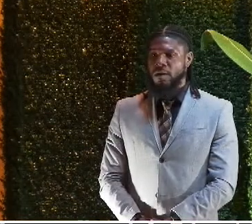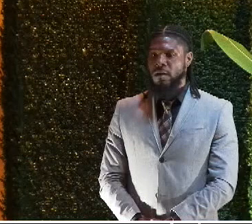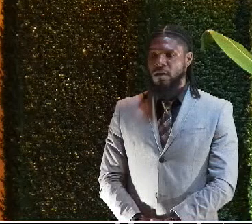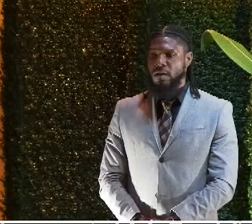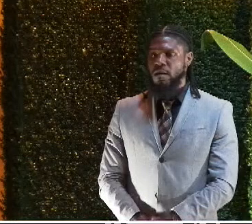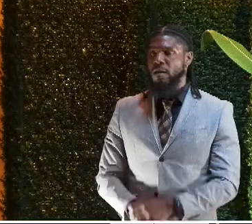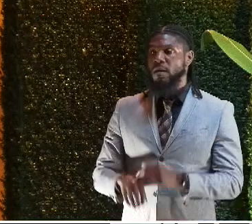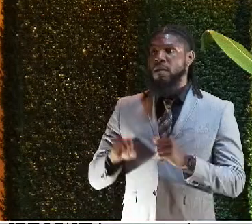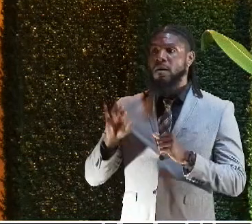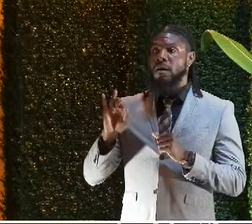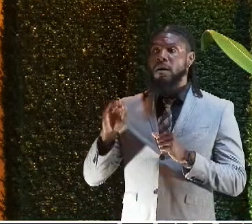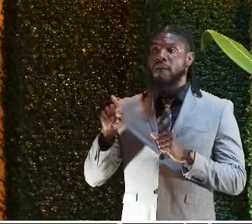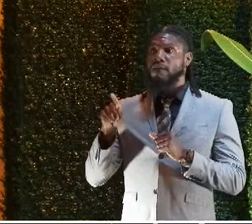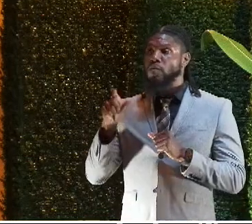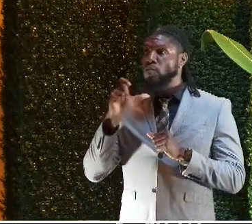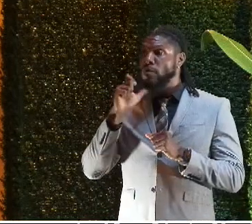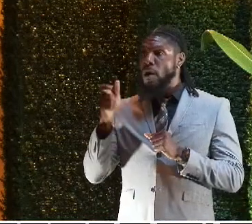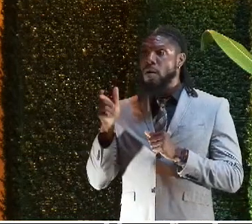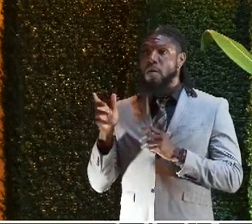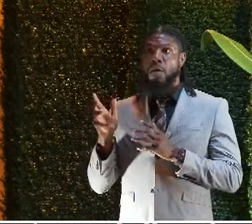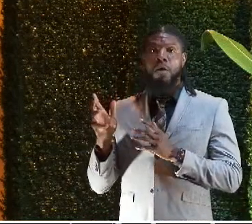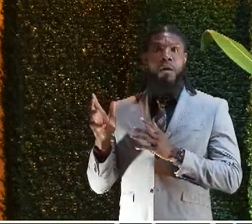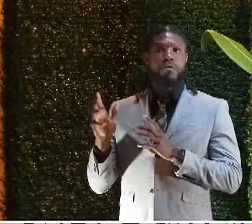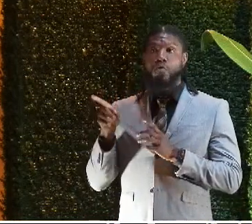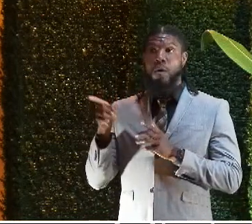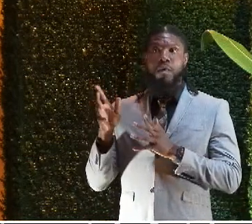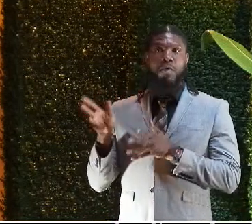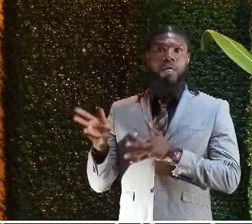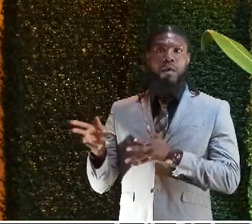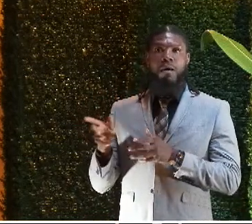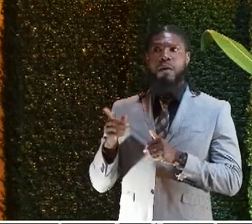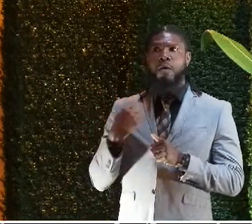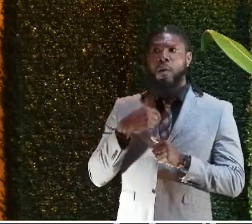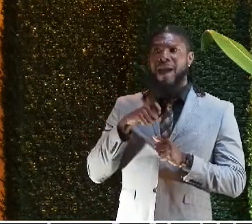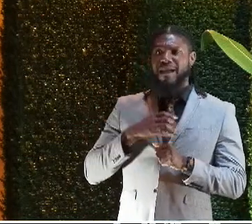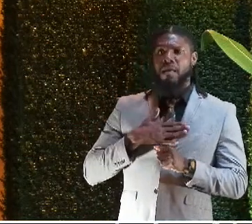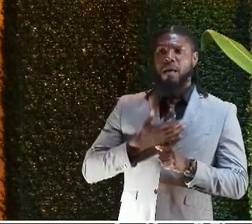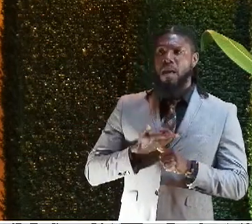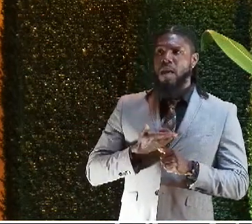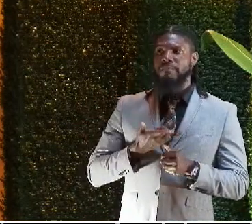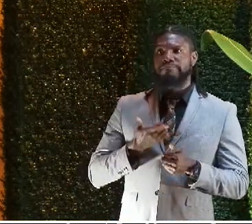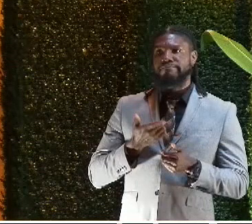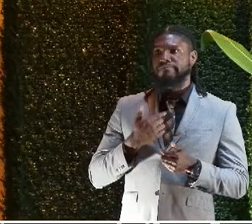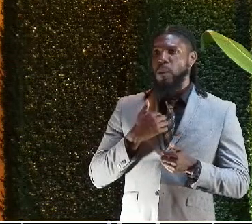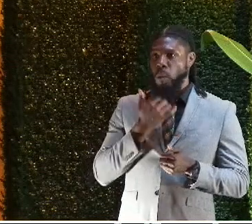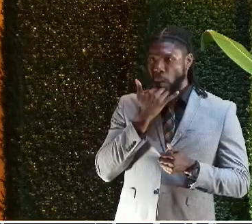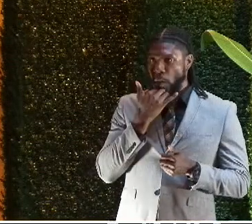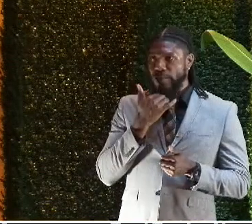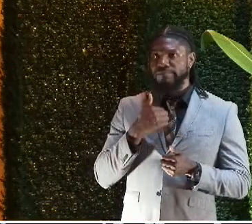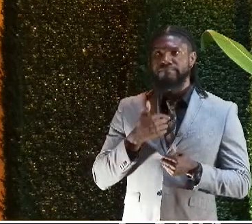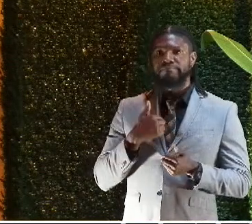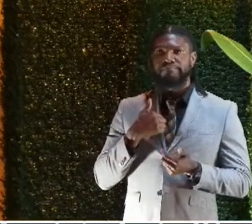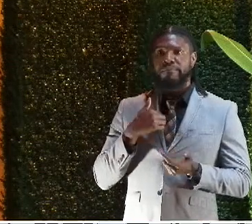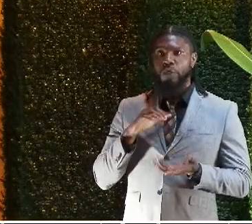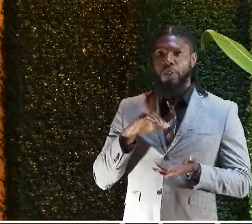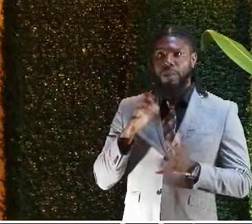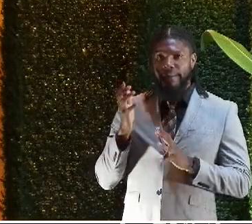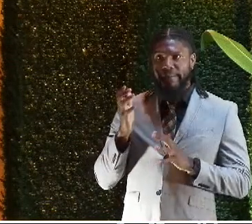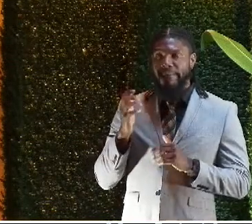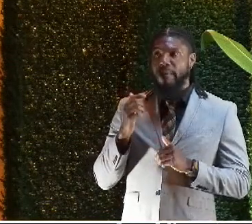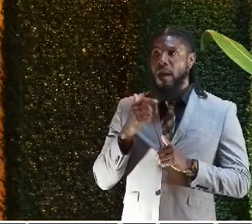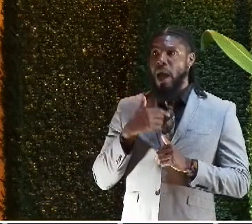we just have to be able to say, I messed up, I didn't know any